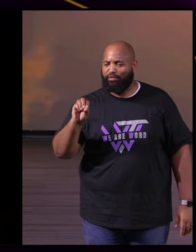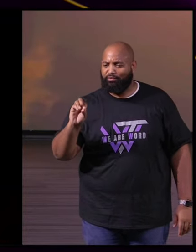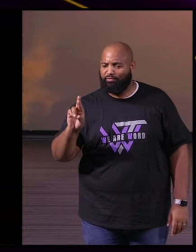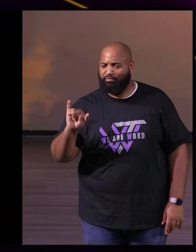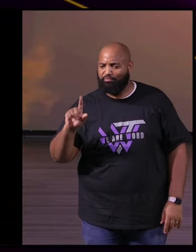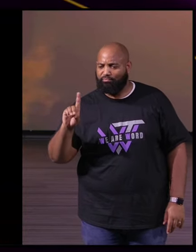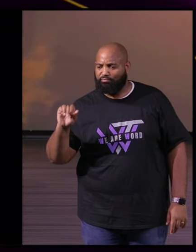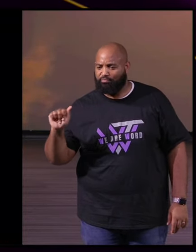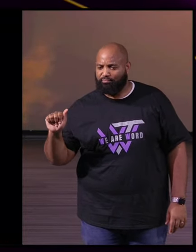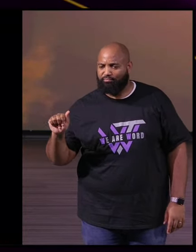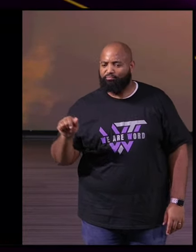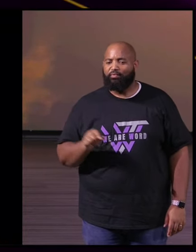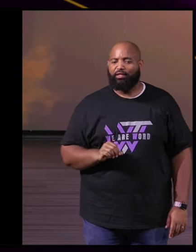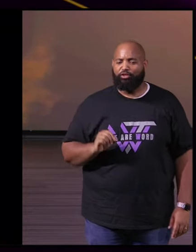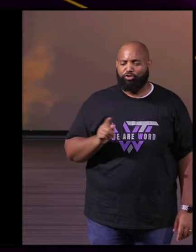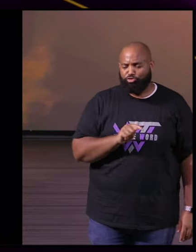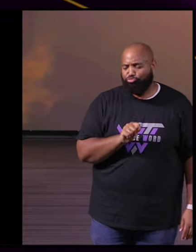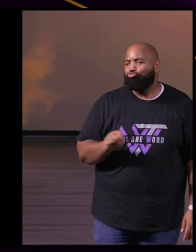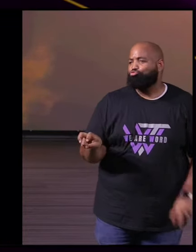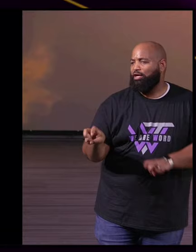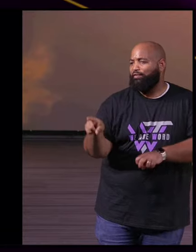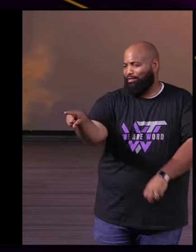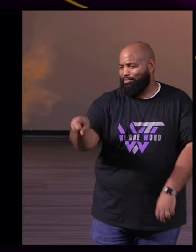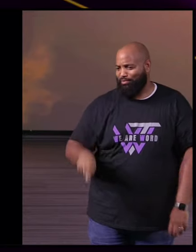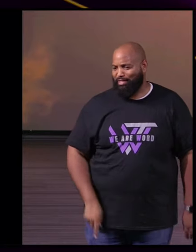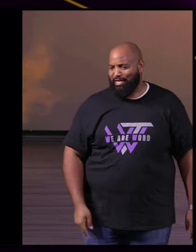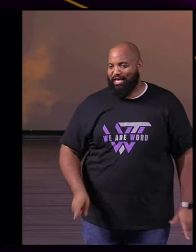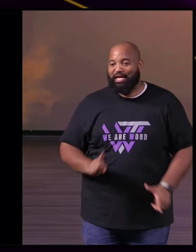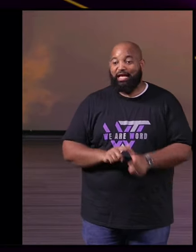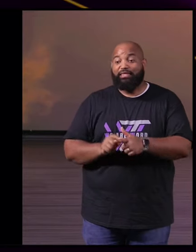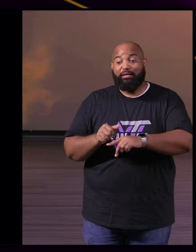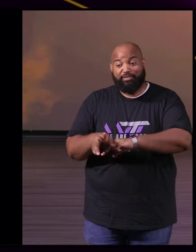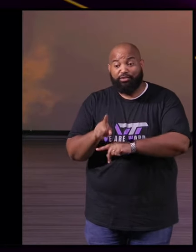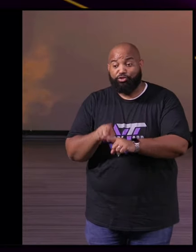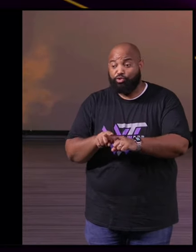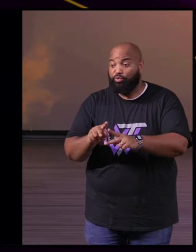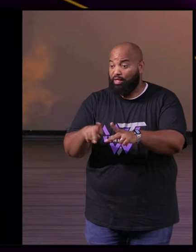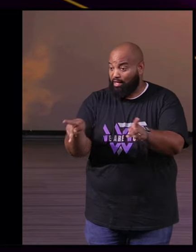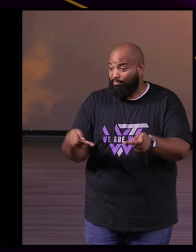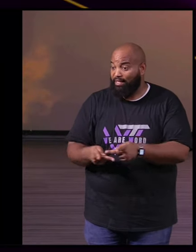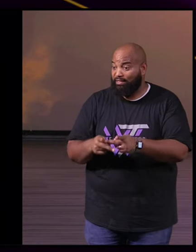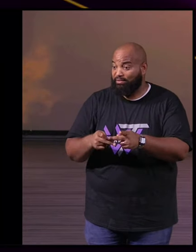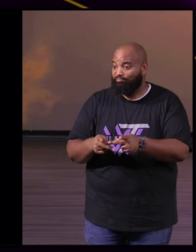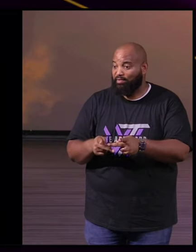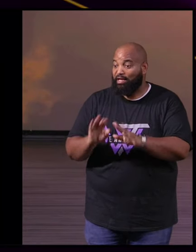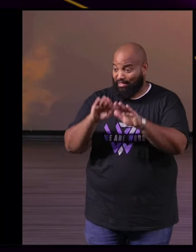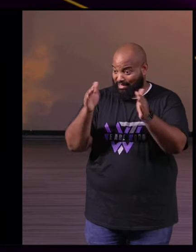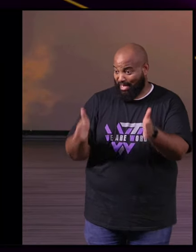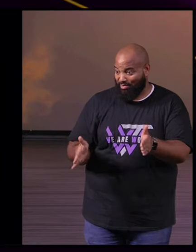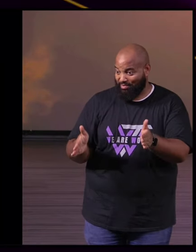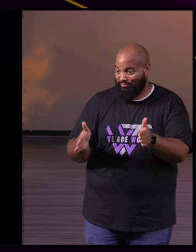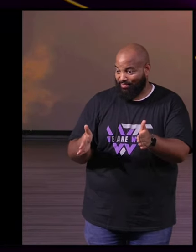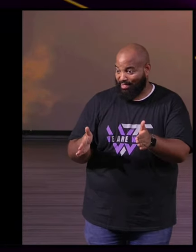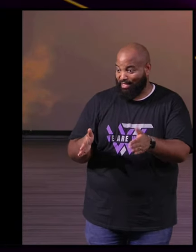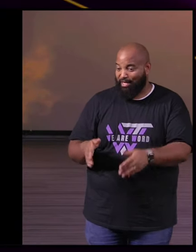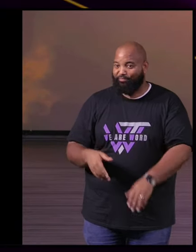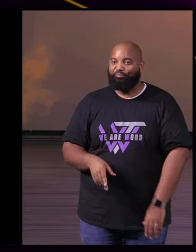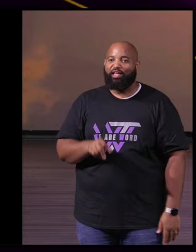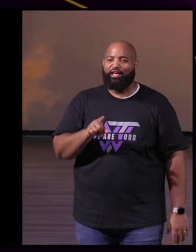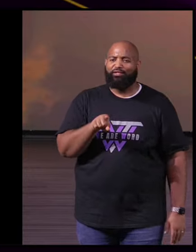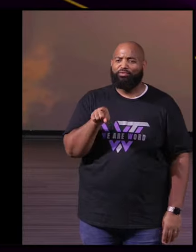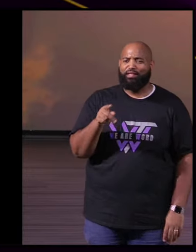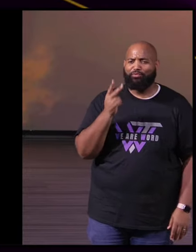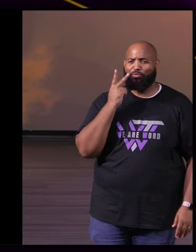to the Florida Keys, I'm going to send you to an address. And that house, million-dollar house on